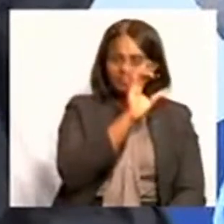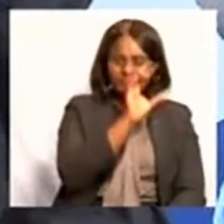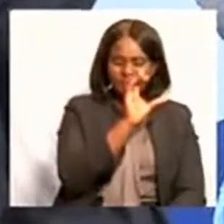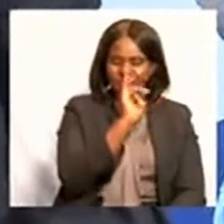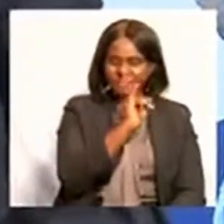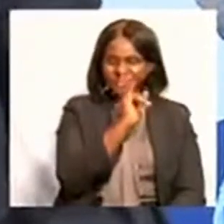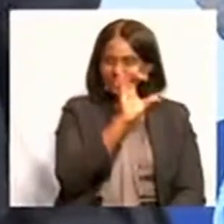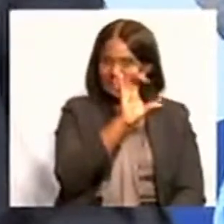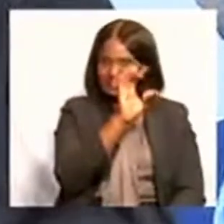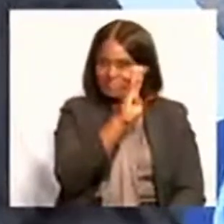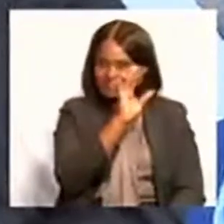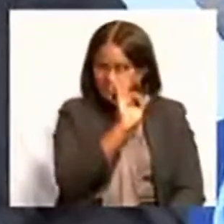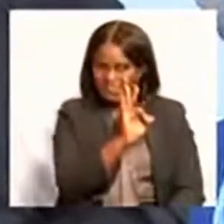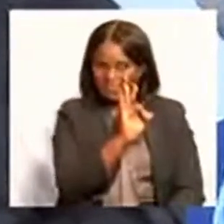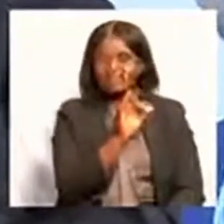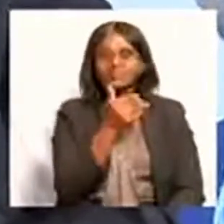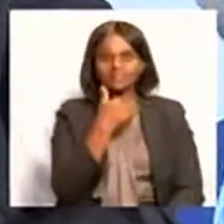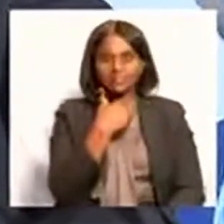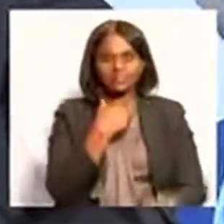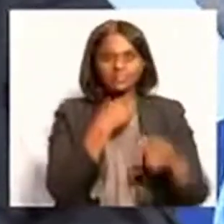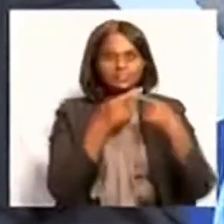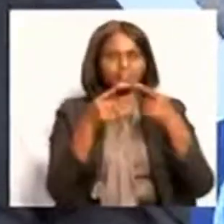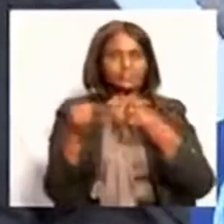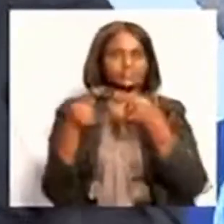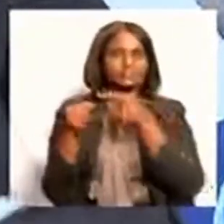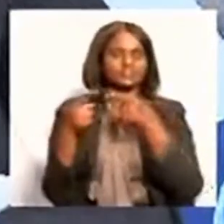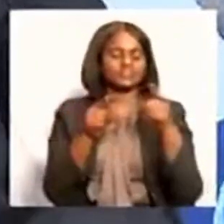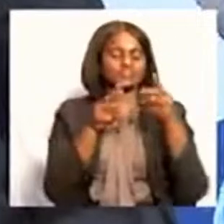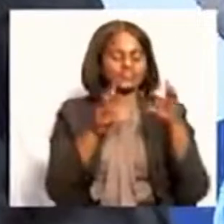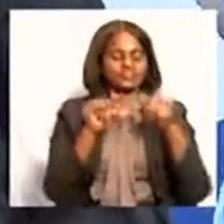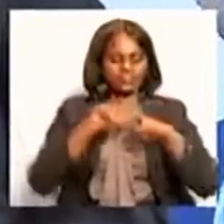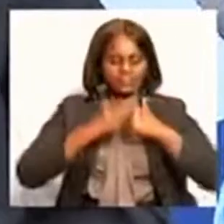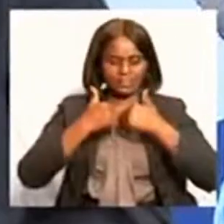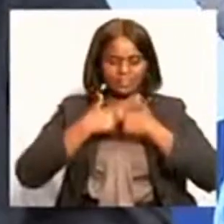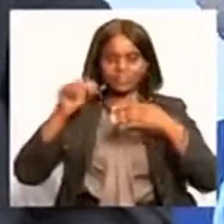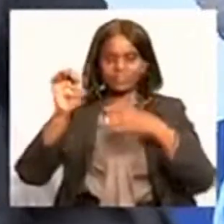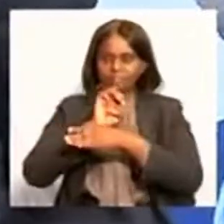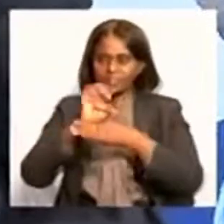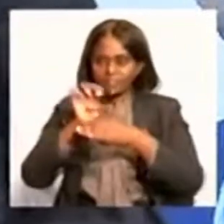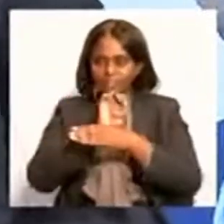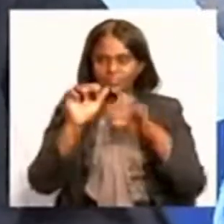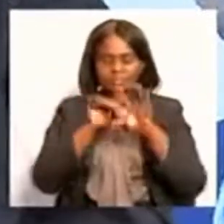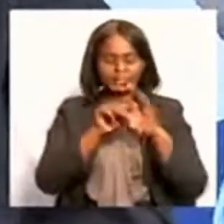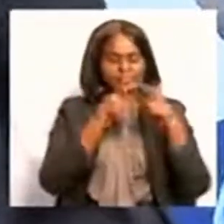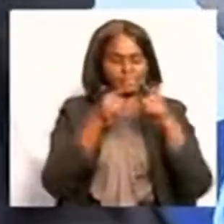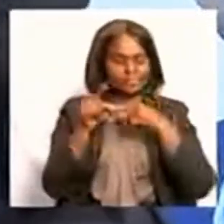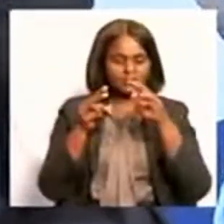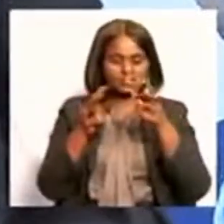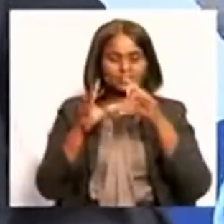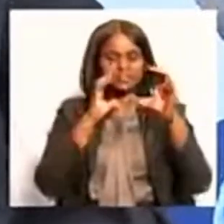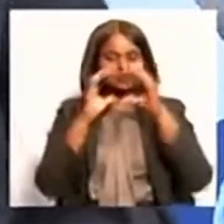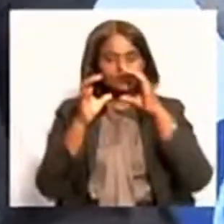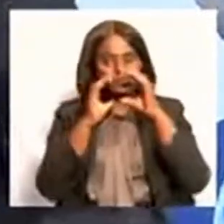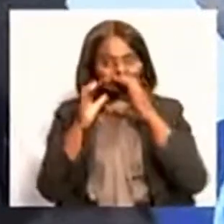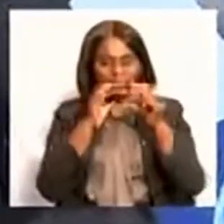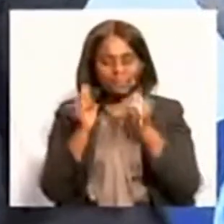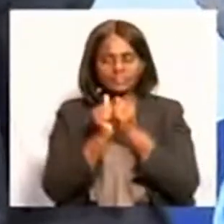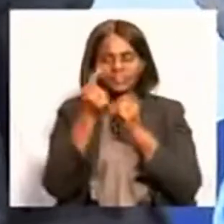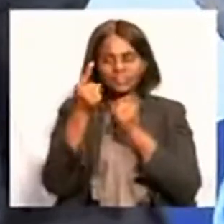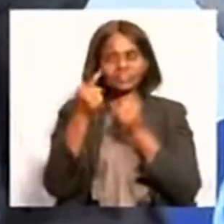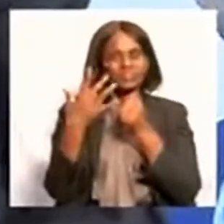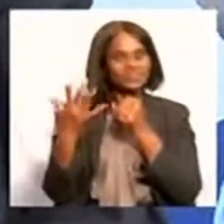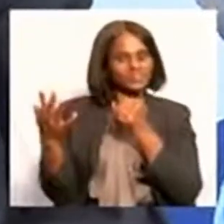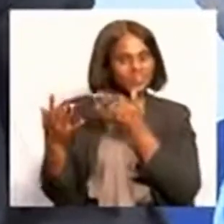Building Framework. There are different domains where we're evaluated on methodology, communication, stakeholder, and one of the